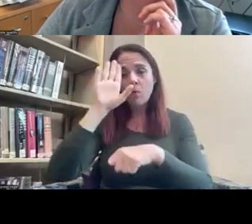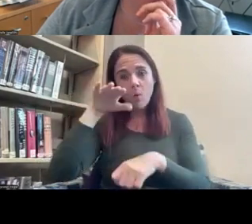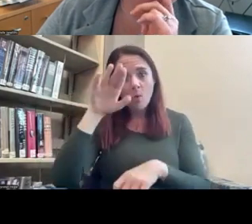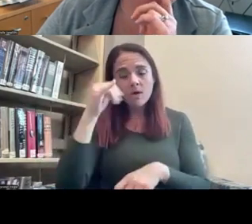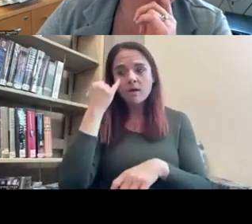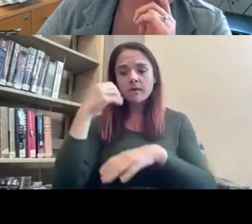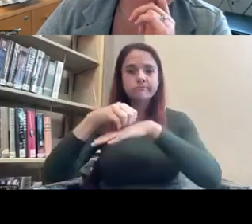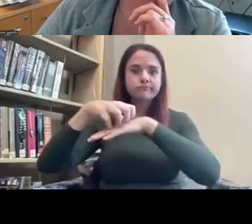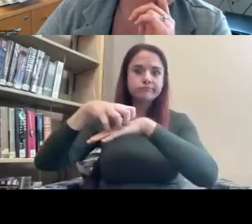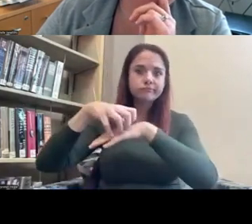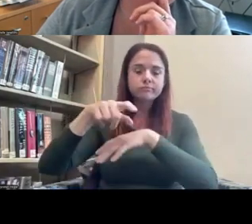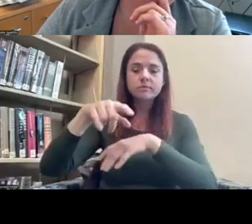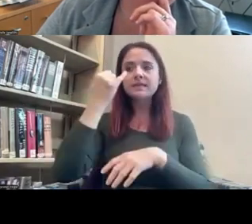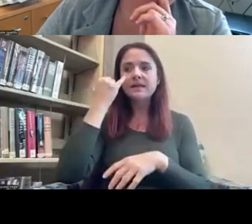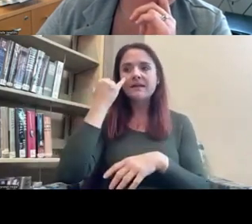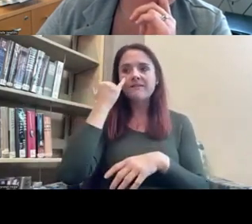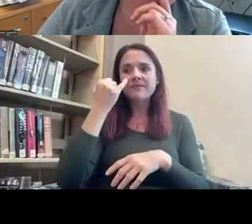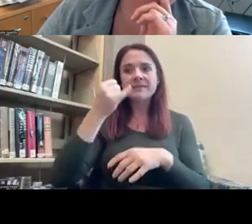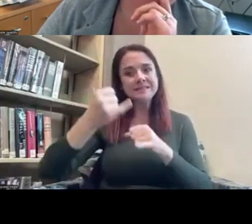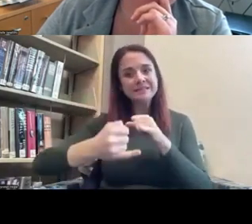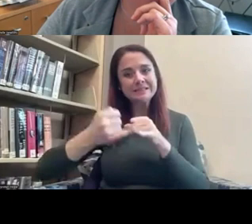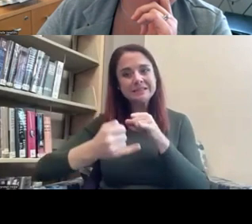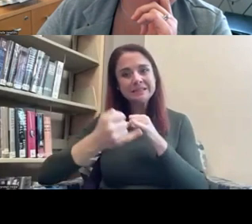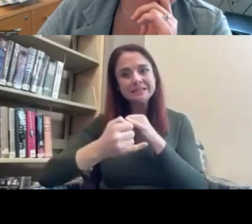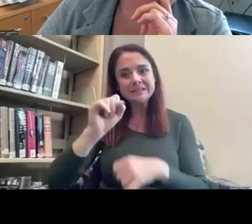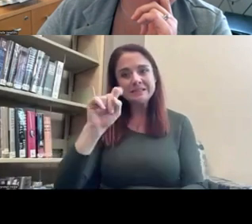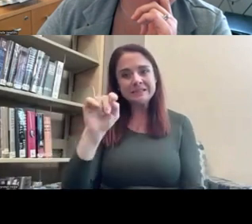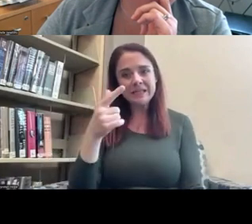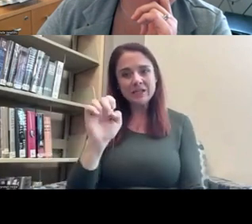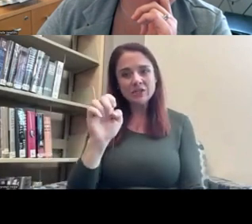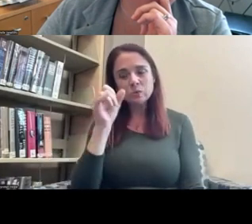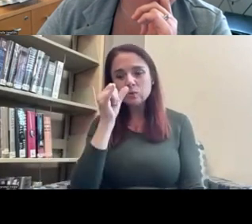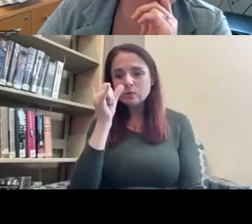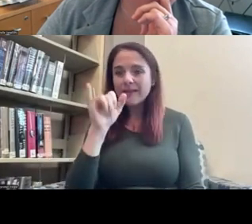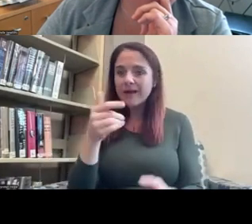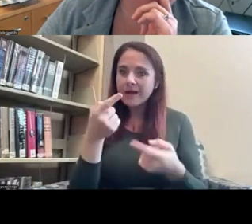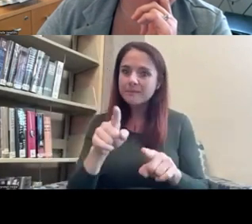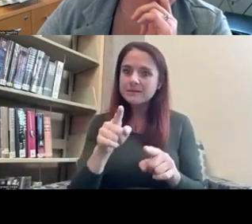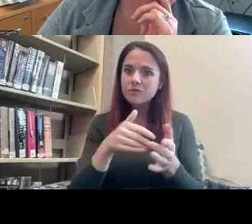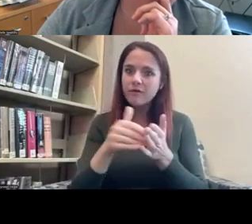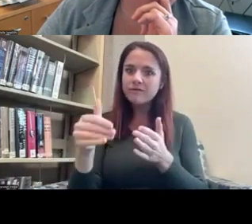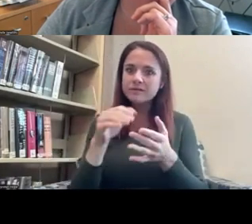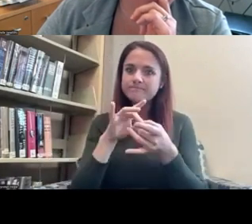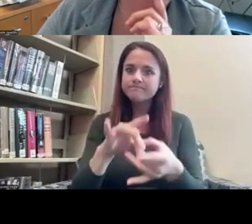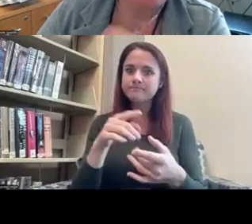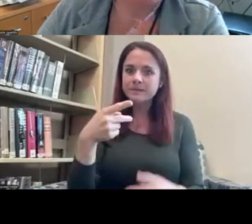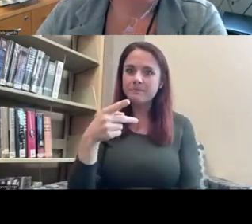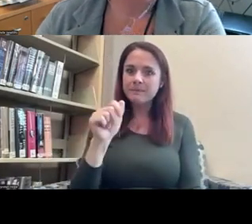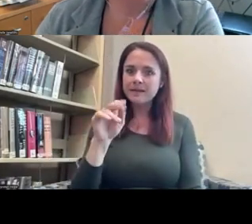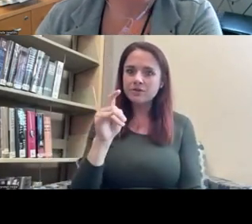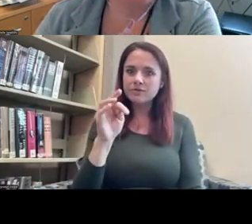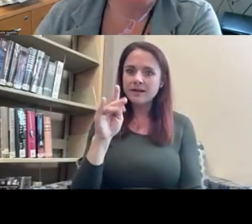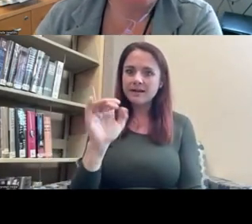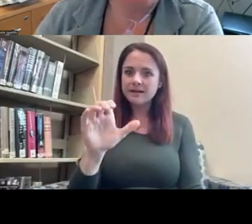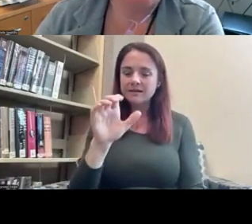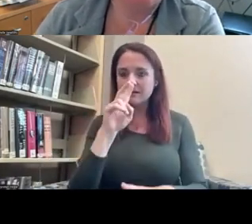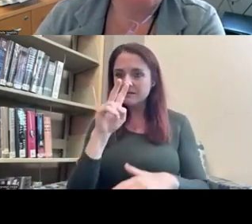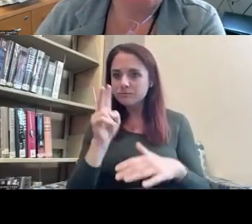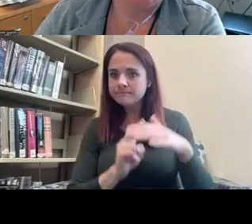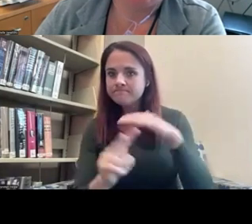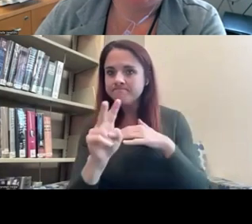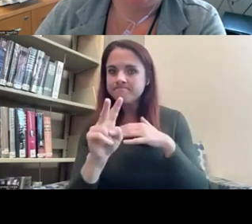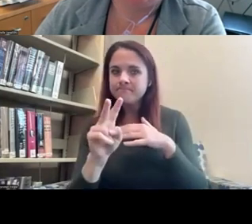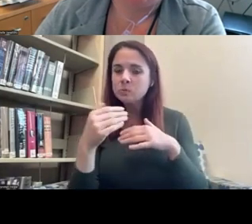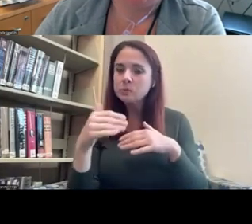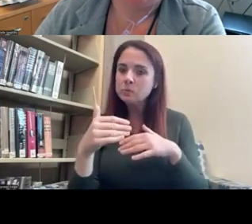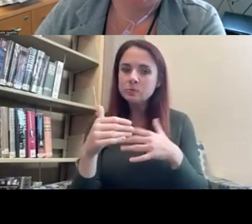if they're found in a late stage, which many pancreatic cancers are, prognosis is very short. And